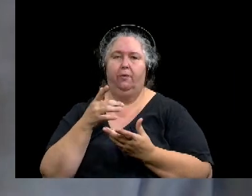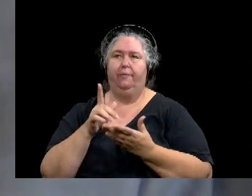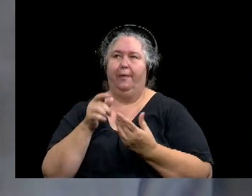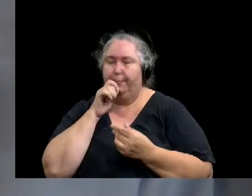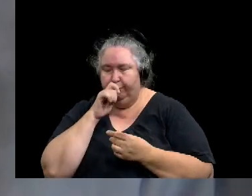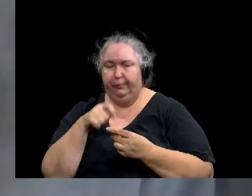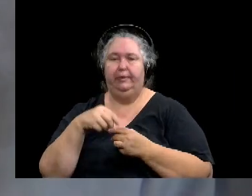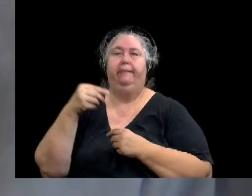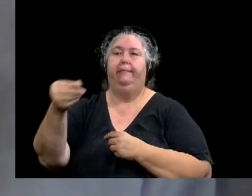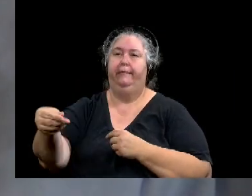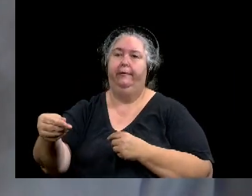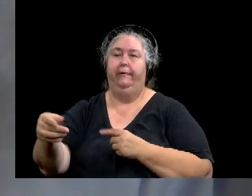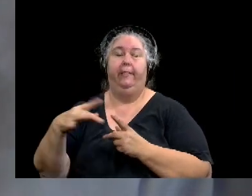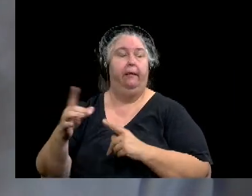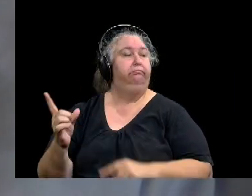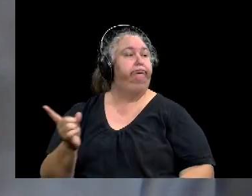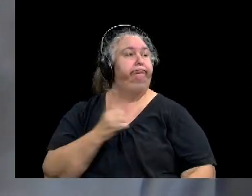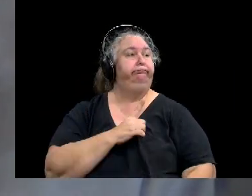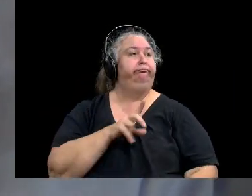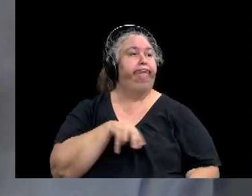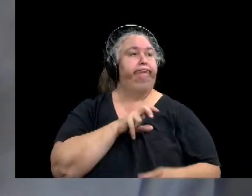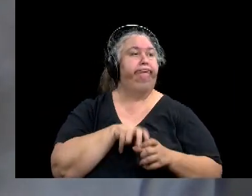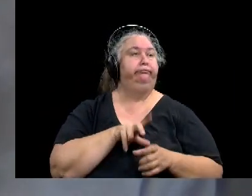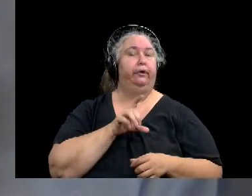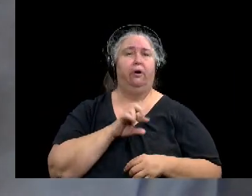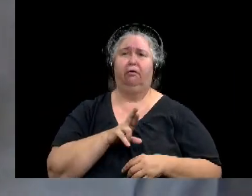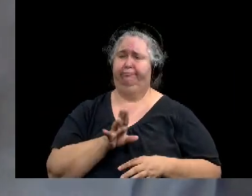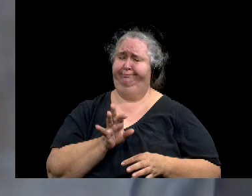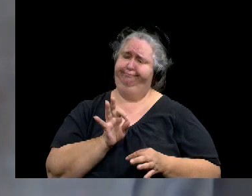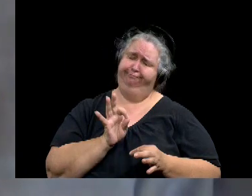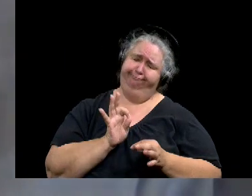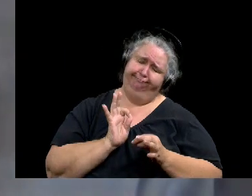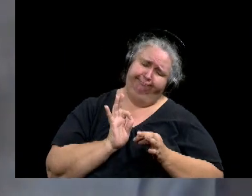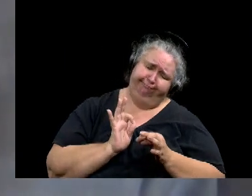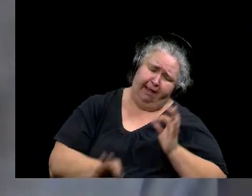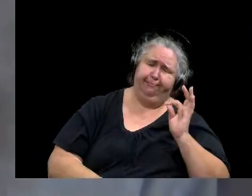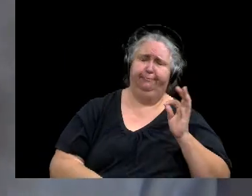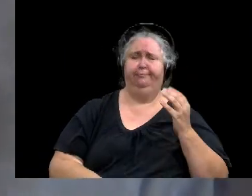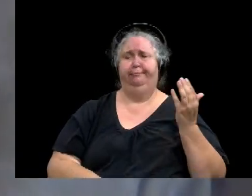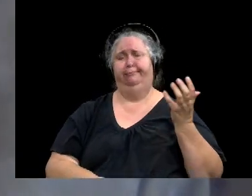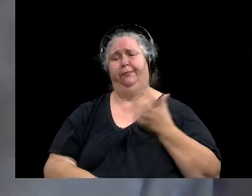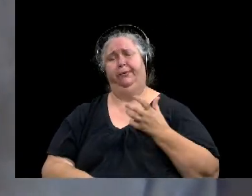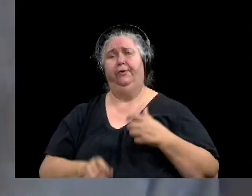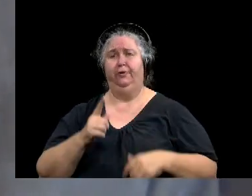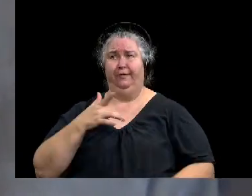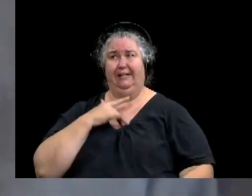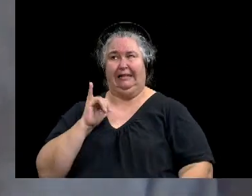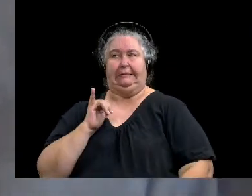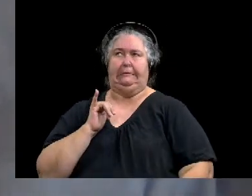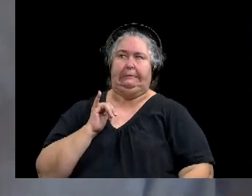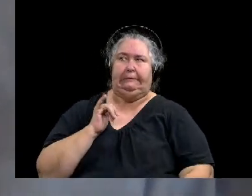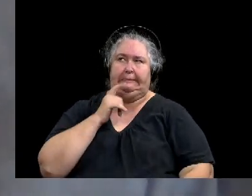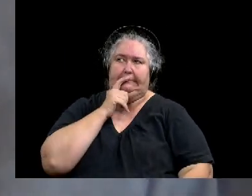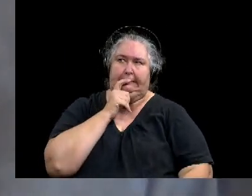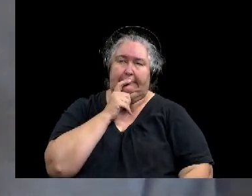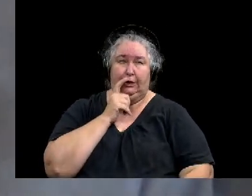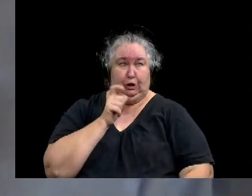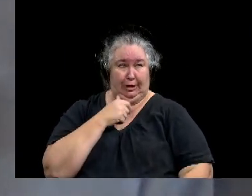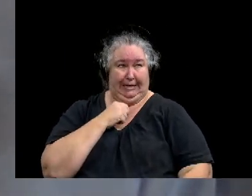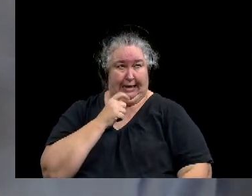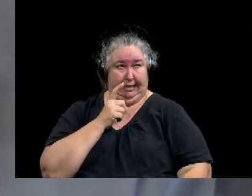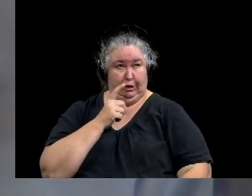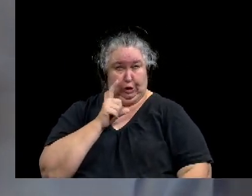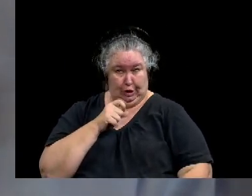And so it's easy. And so I recommend that if you feel like you need to have one or just don't know and need to